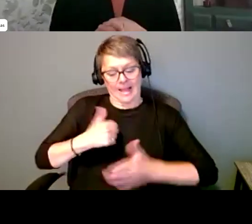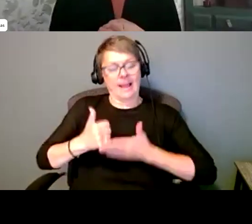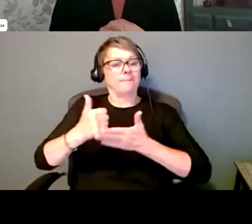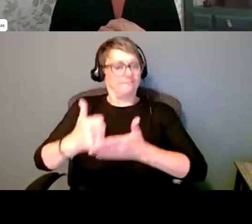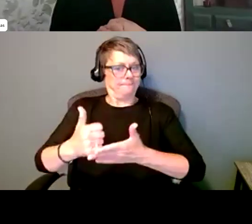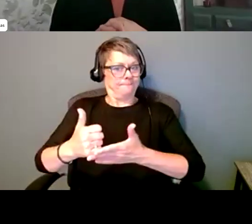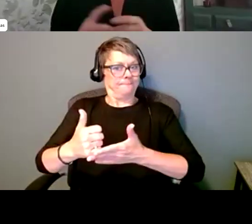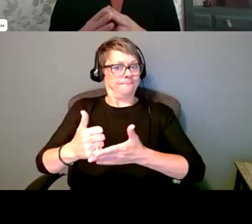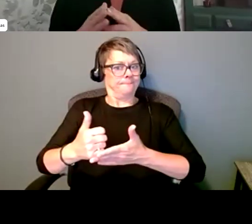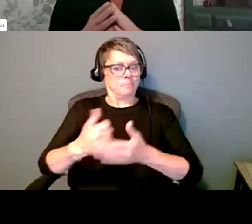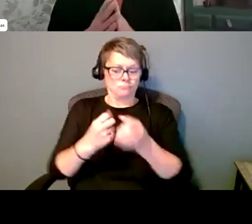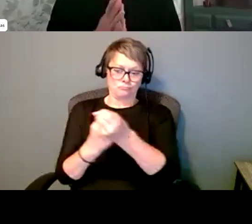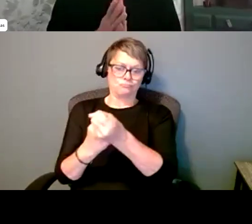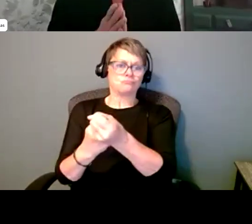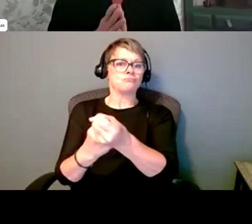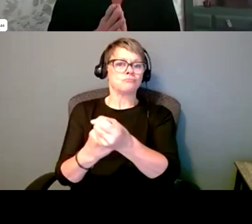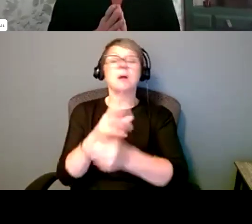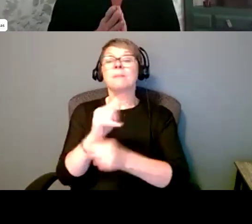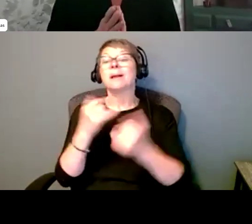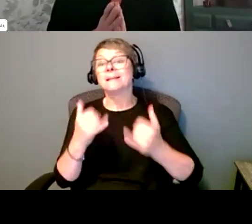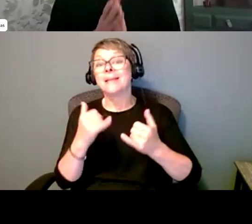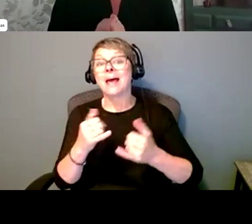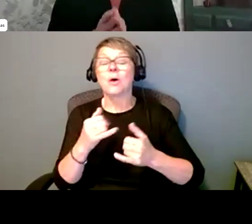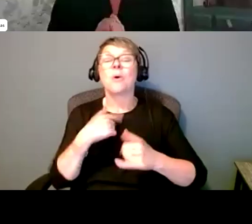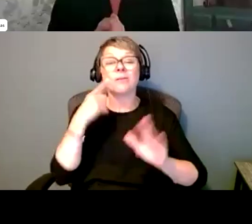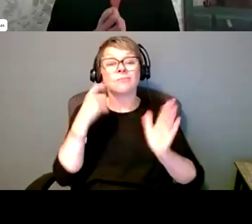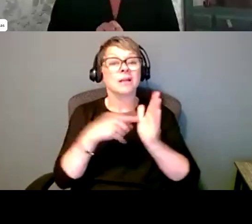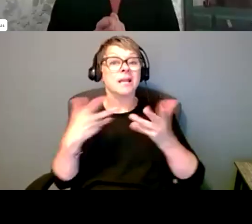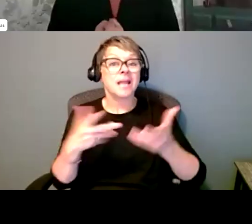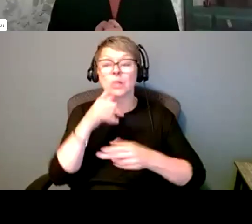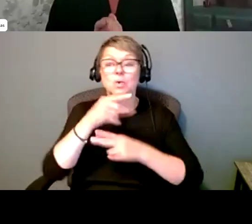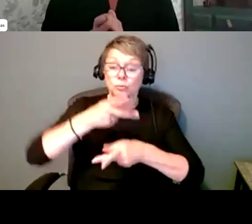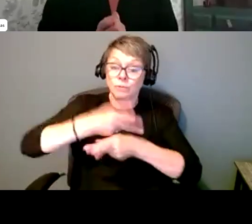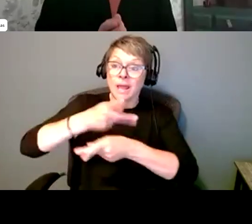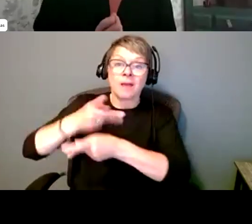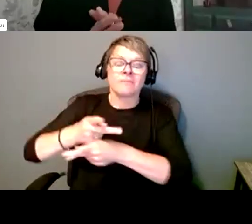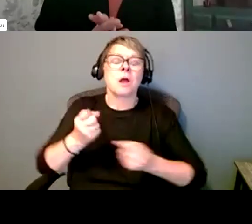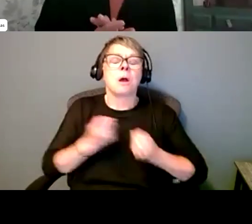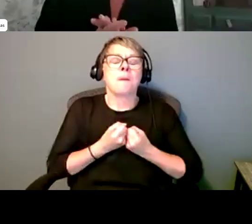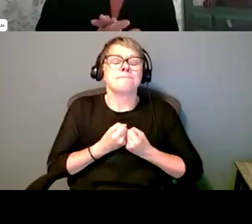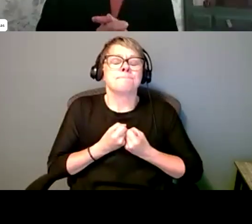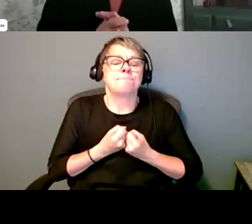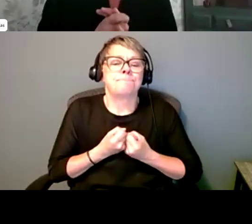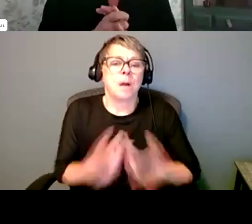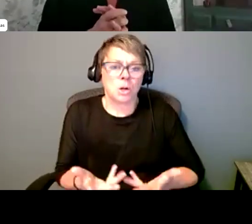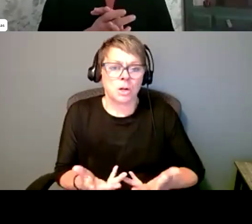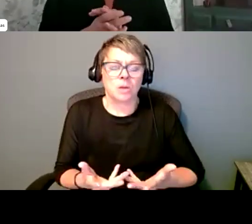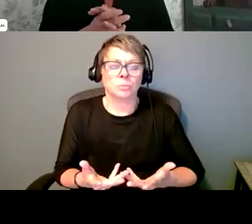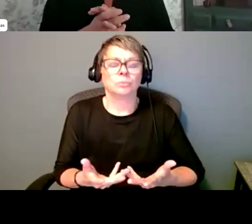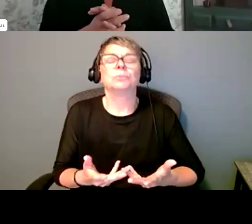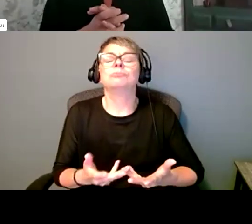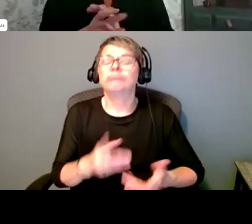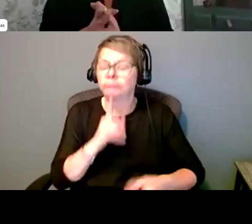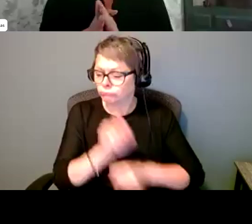really noticing a lot of right now is caregiver burnout. Caregivers are exhausted, especially if it comes